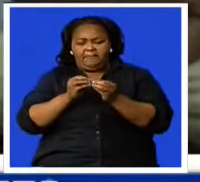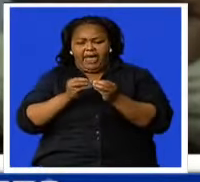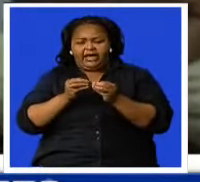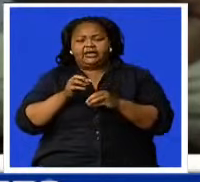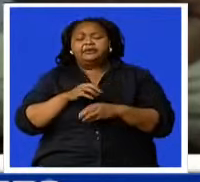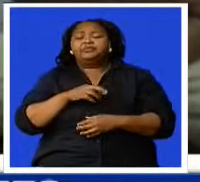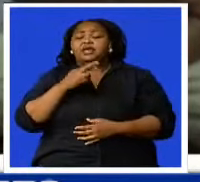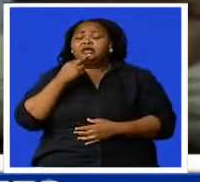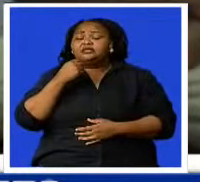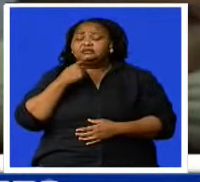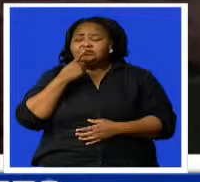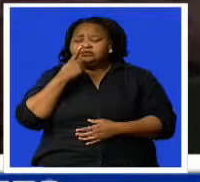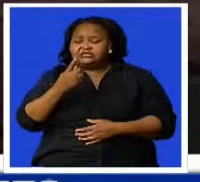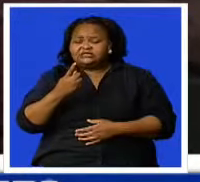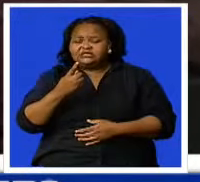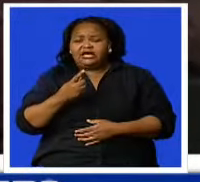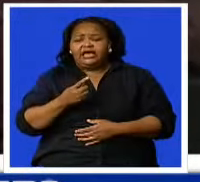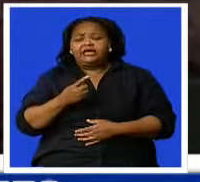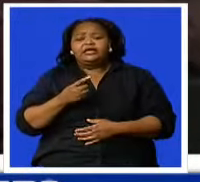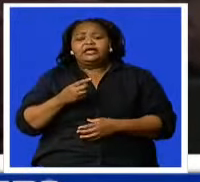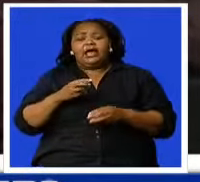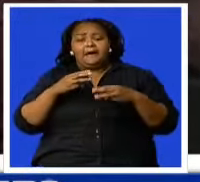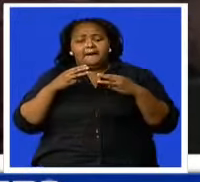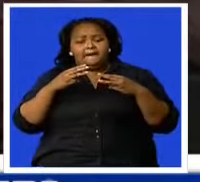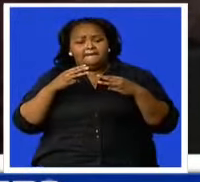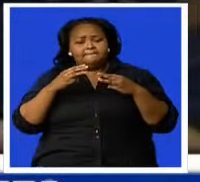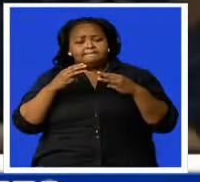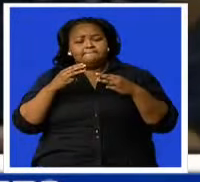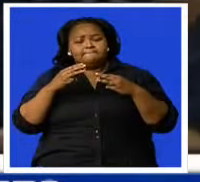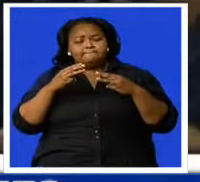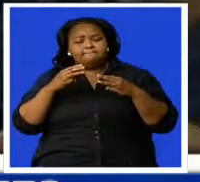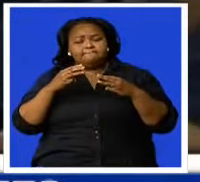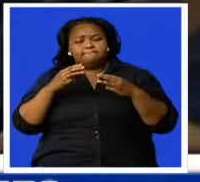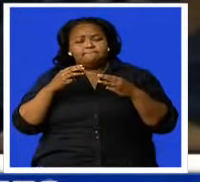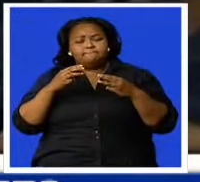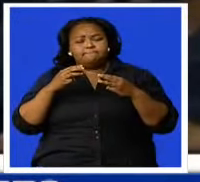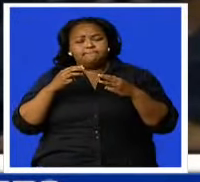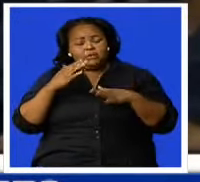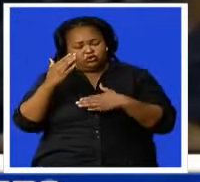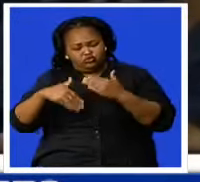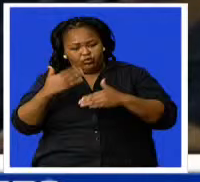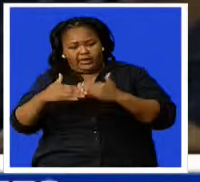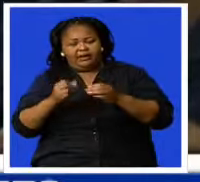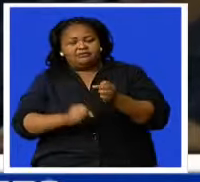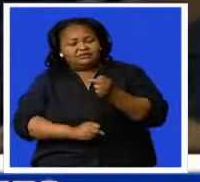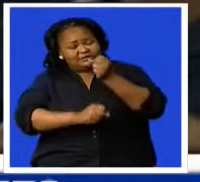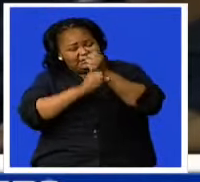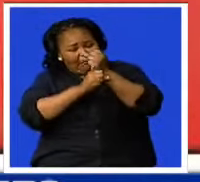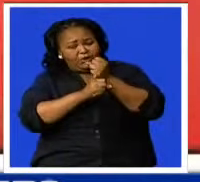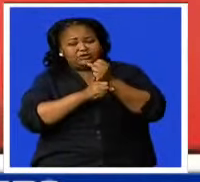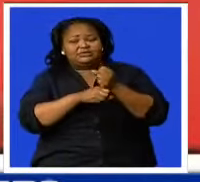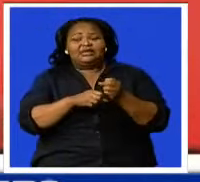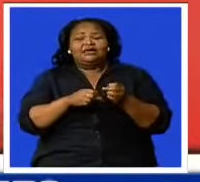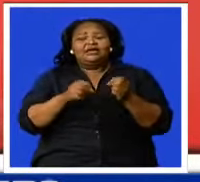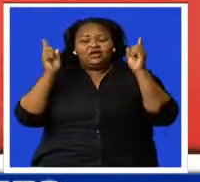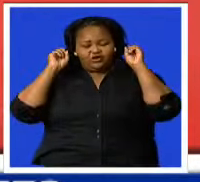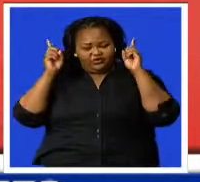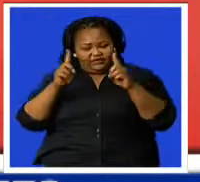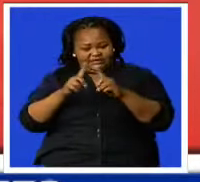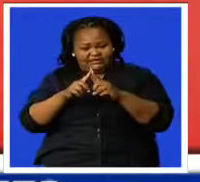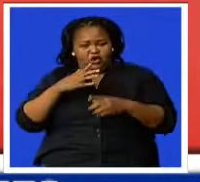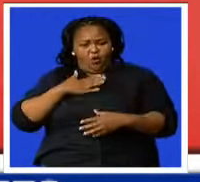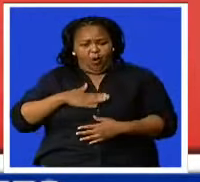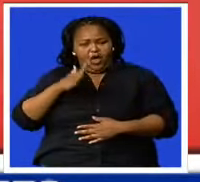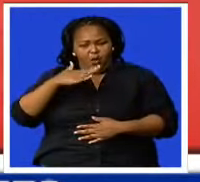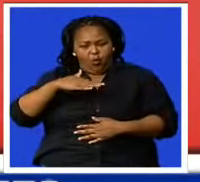babone umphumela wawo-ke imisebenzi labayendawo lengama-projects ensha kutoke tebuchwephesha. But we have to create enough